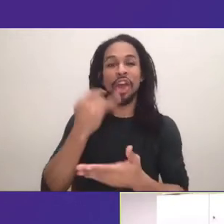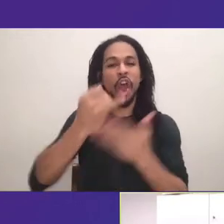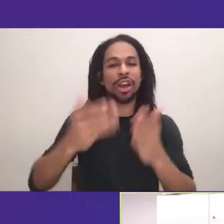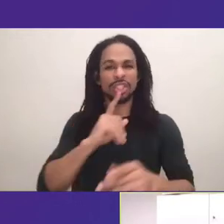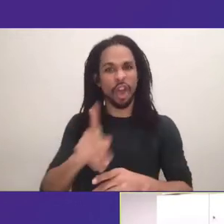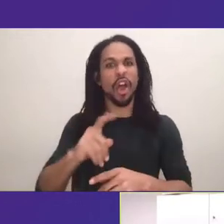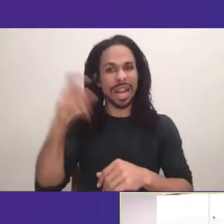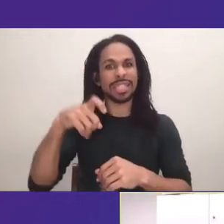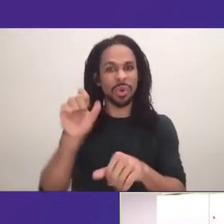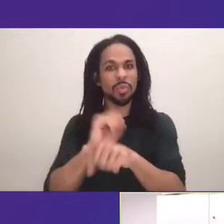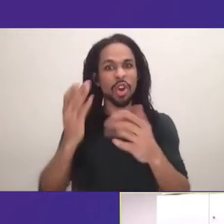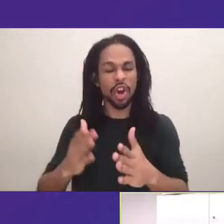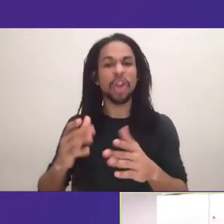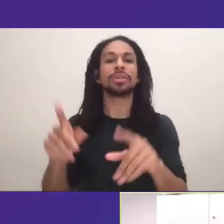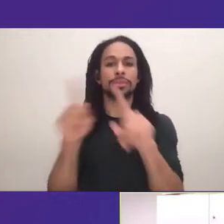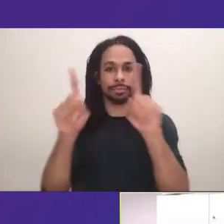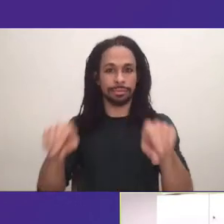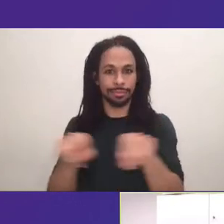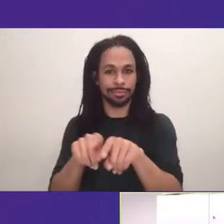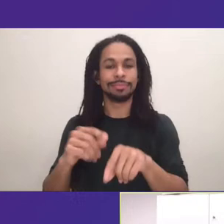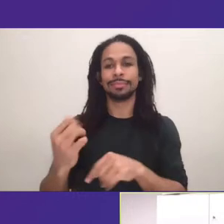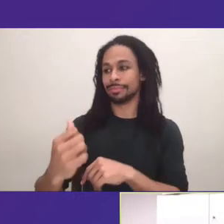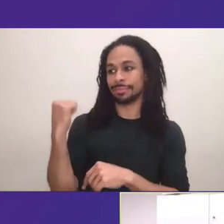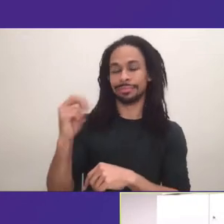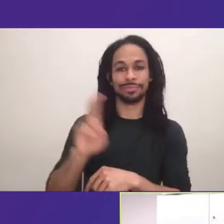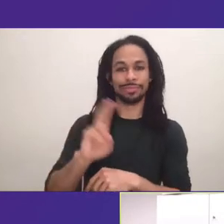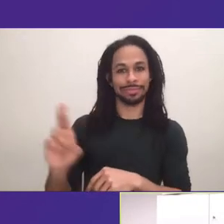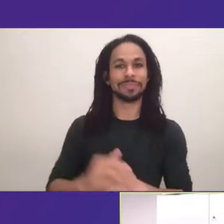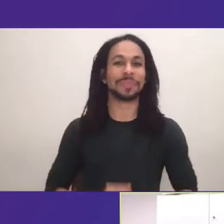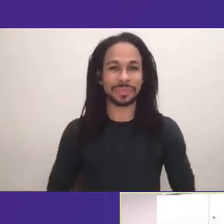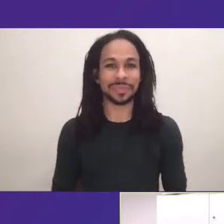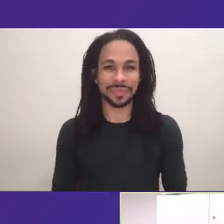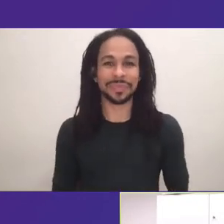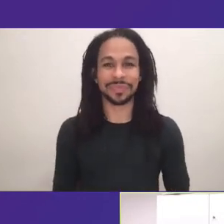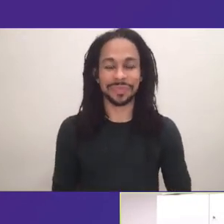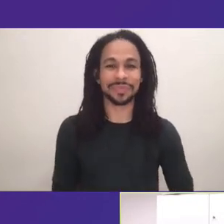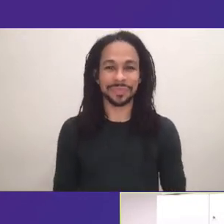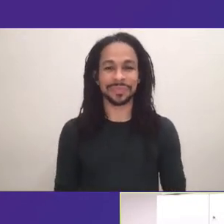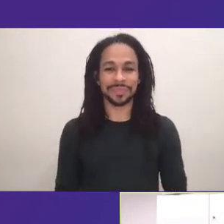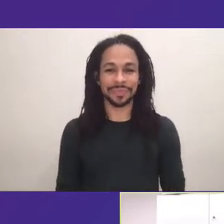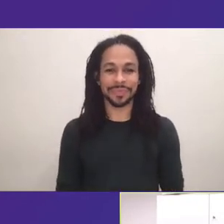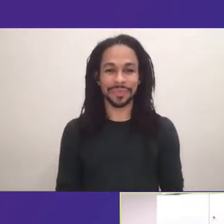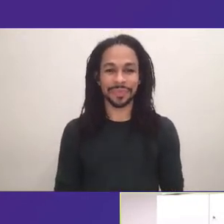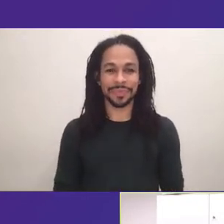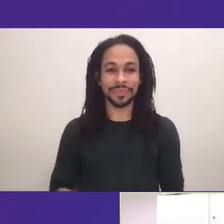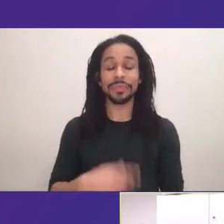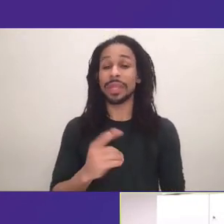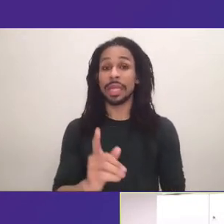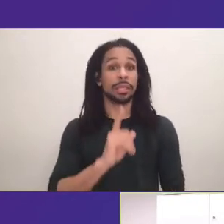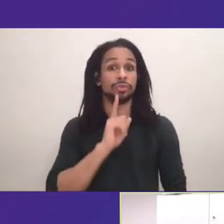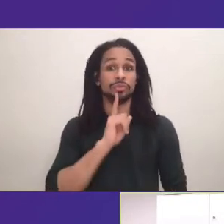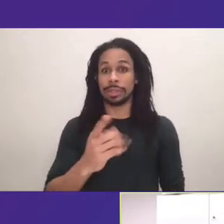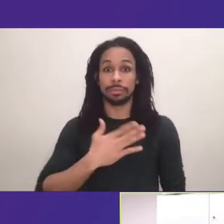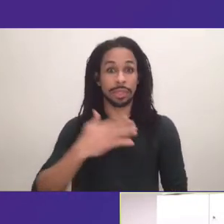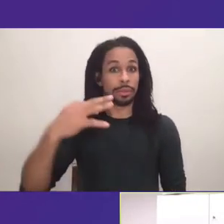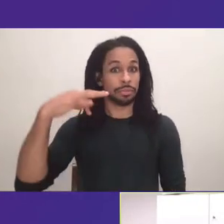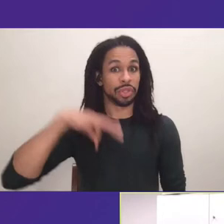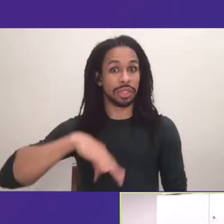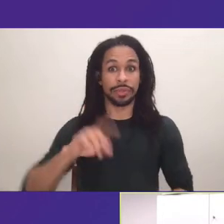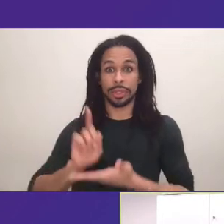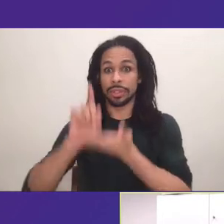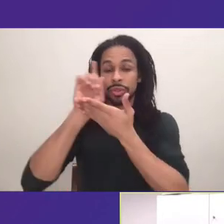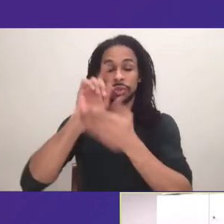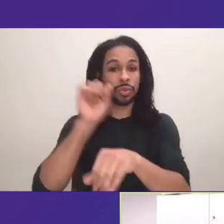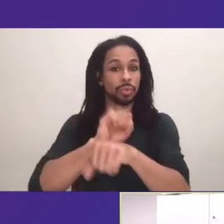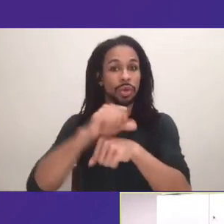Workers framed image to my right. It is my deep privilege to work on this gathering for the